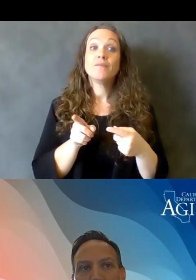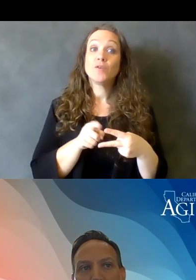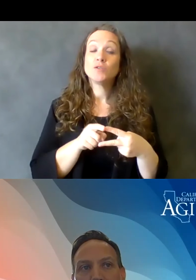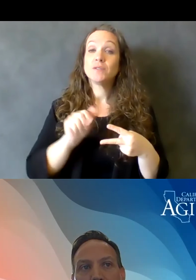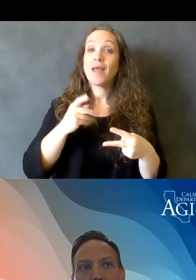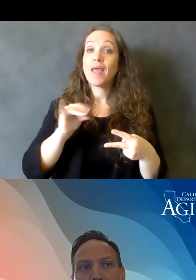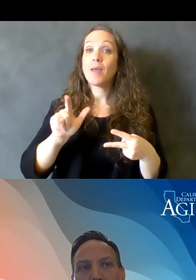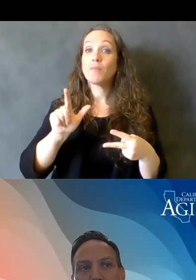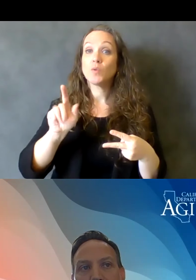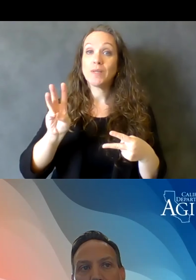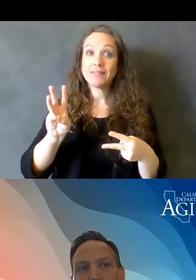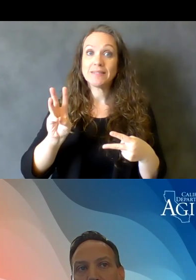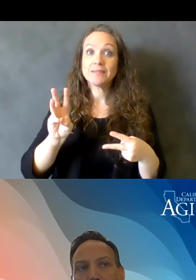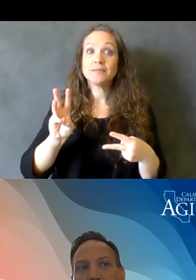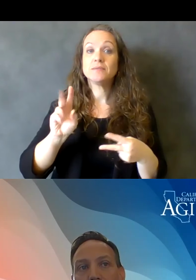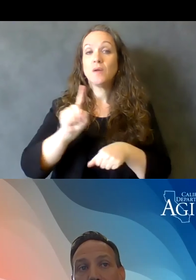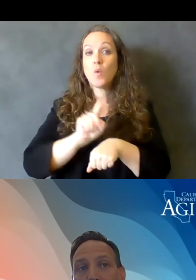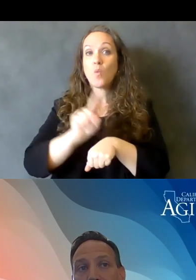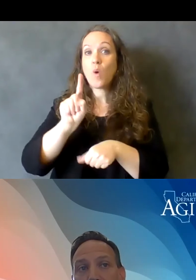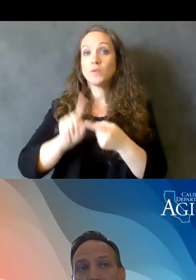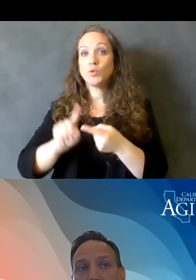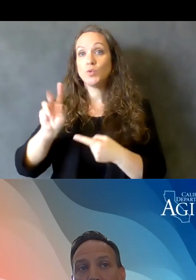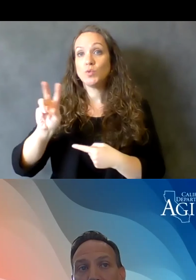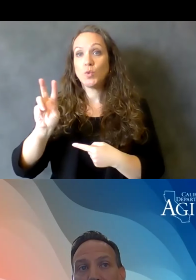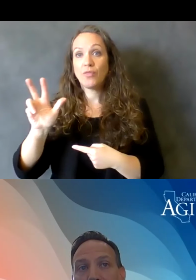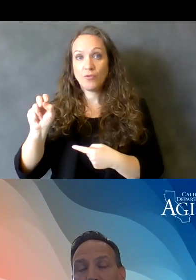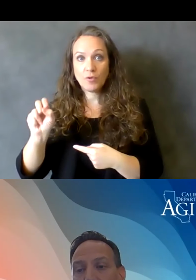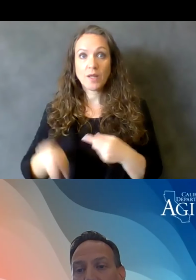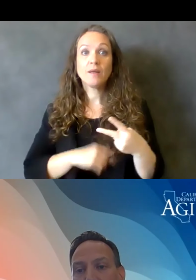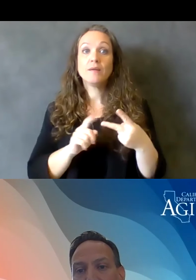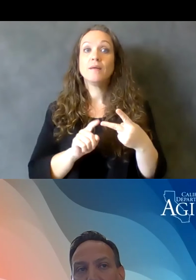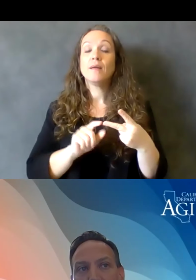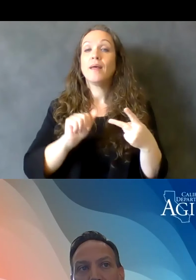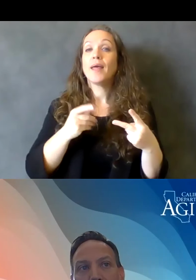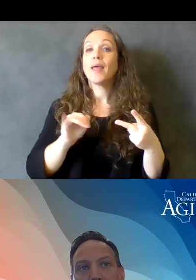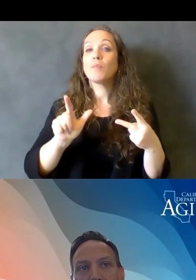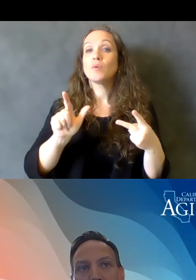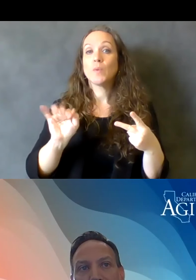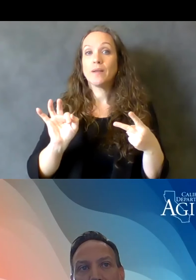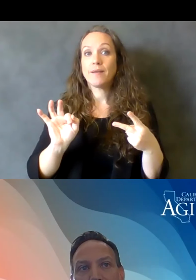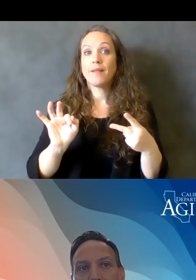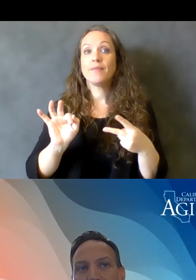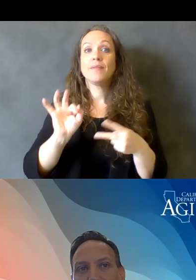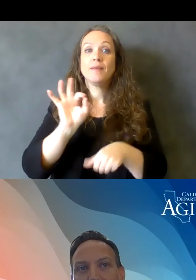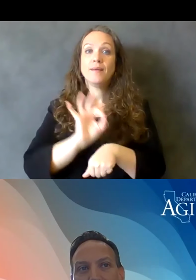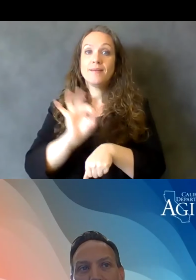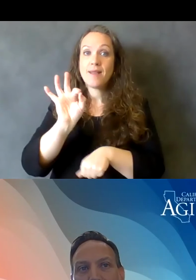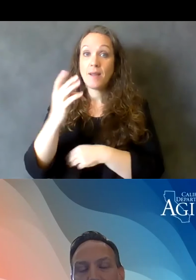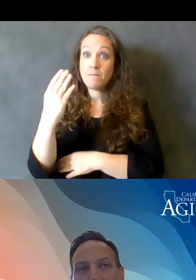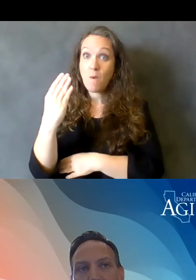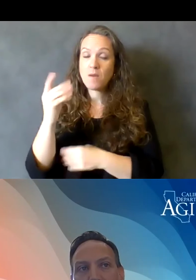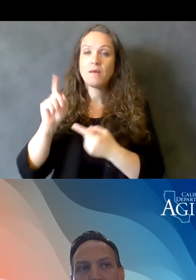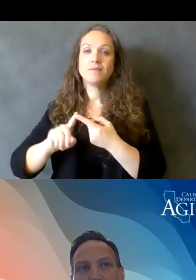to 2:30, and the second one is scheduled Thursday, April 29th from 9 to 10:30. So if you're able to make those